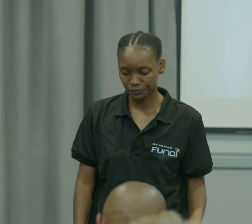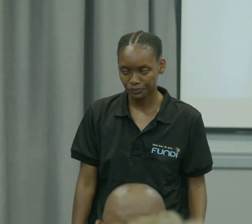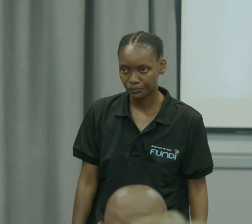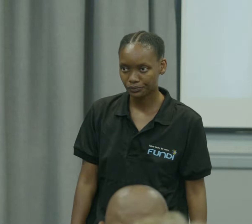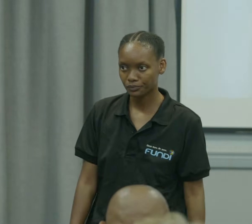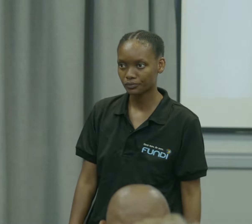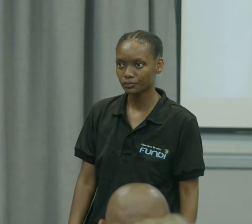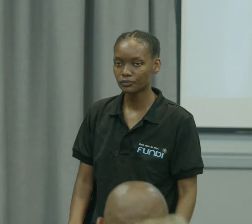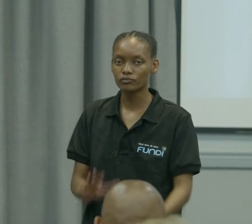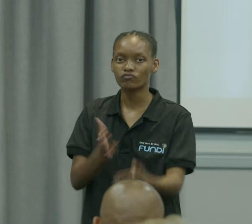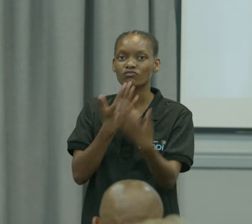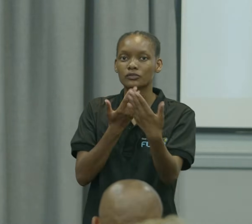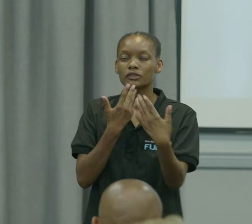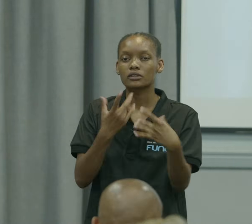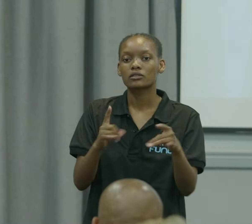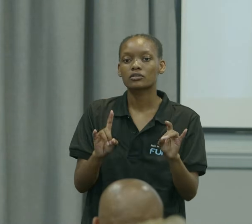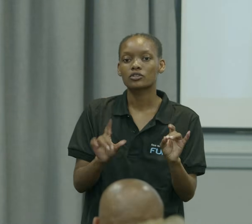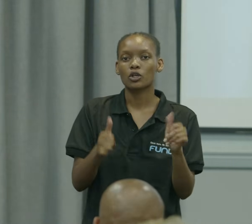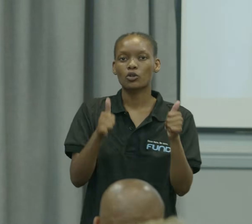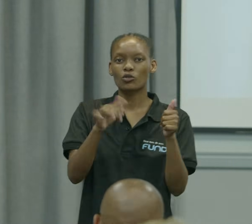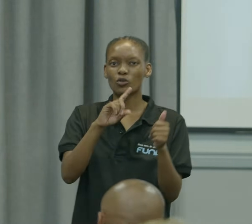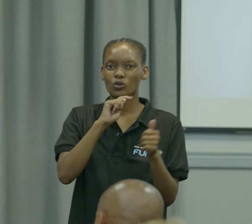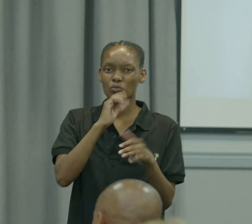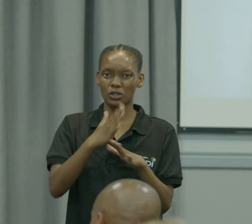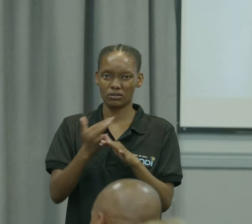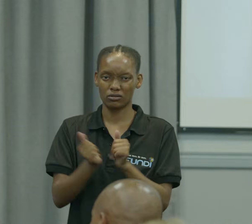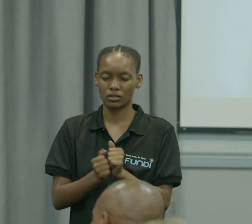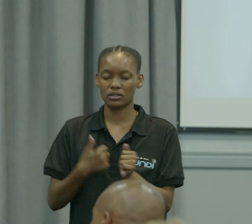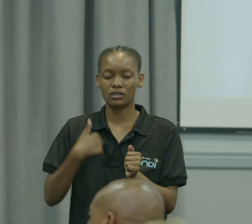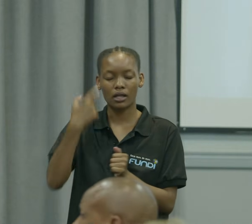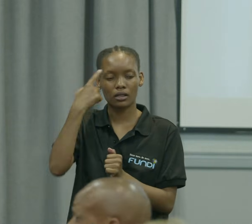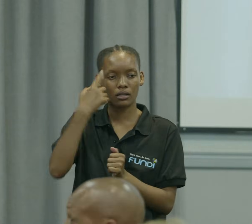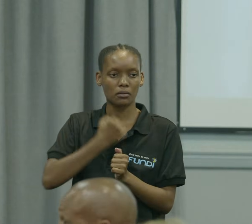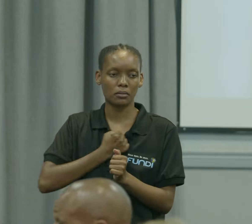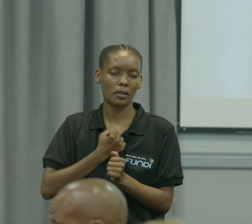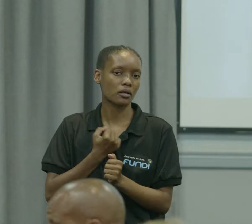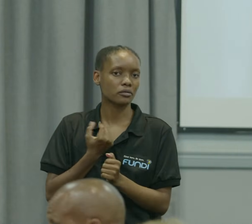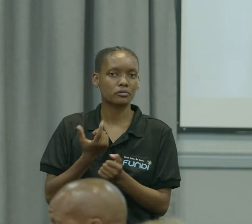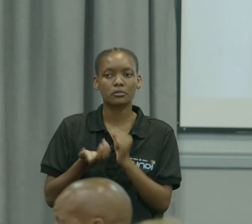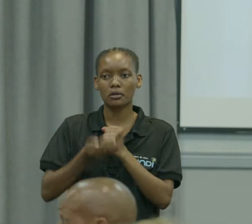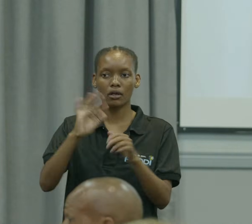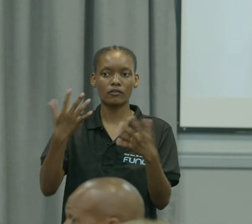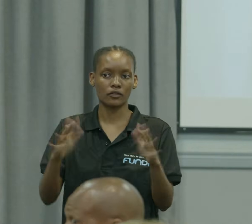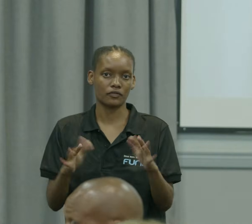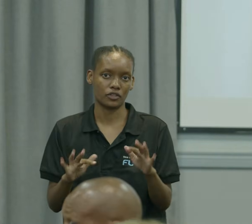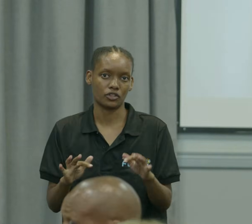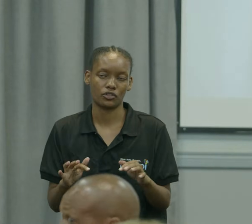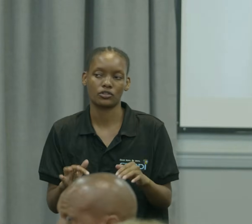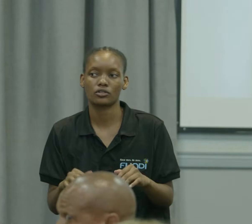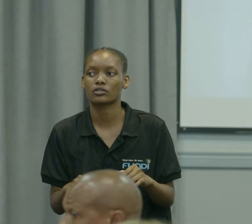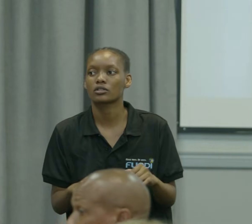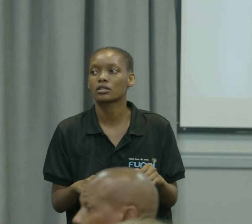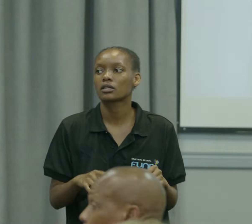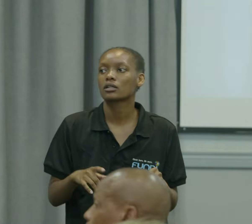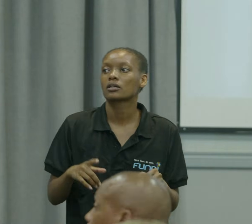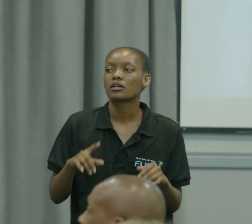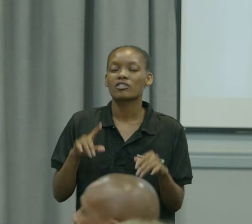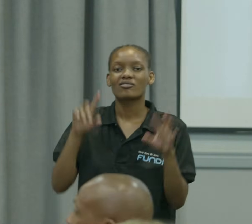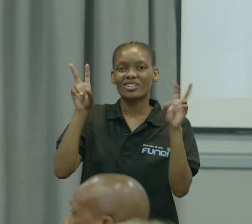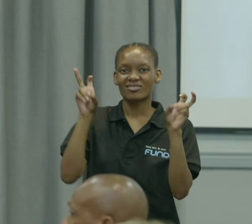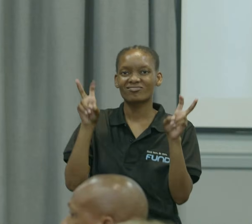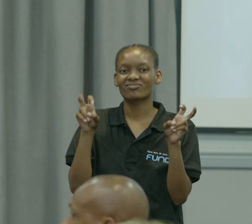Thank you, Chair. Good morning, colleagues. I think mine has been covered like slightly in terms of the quintiles, but what I would like